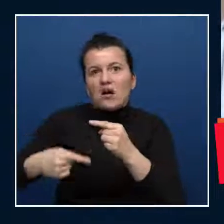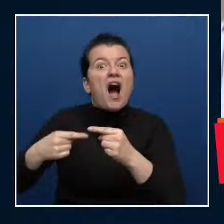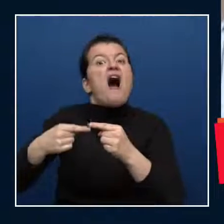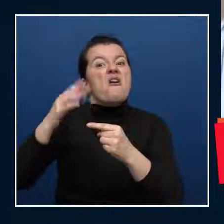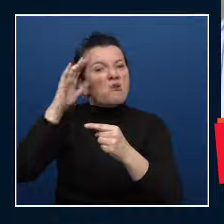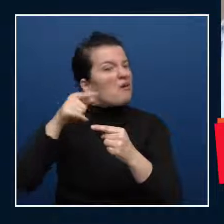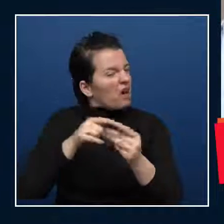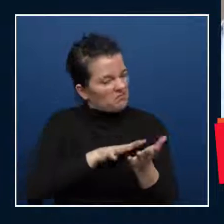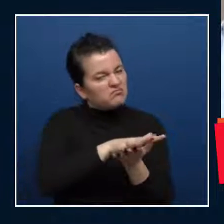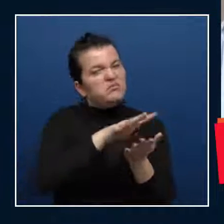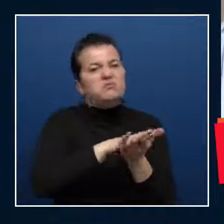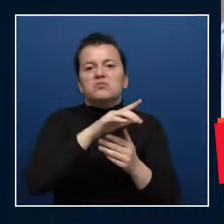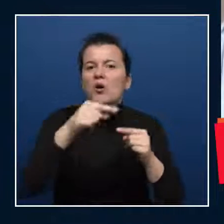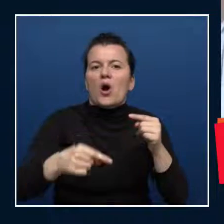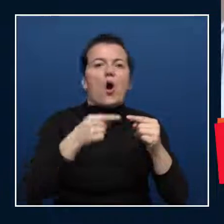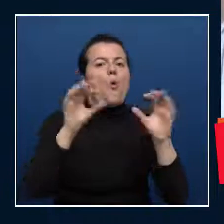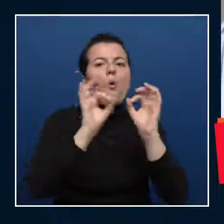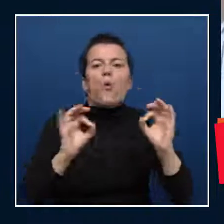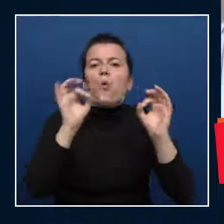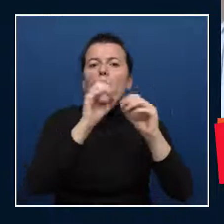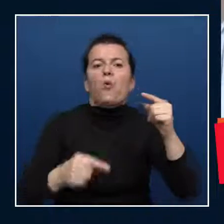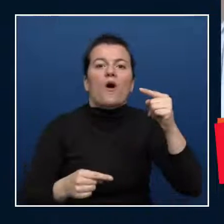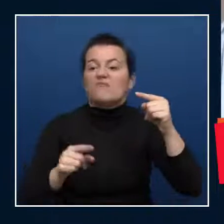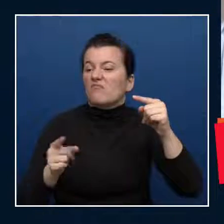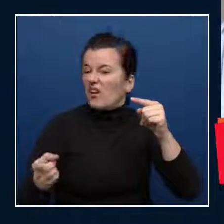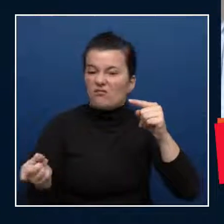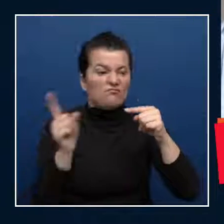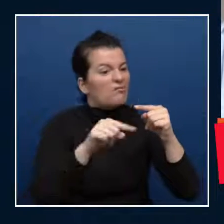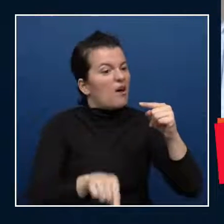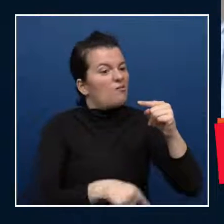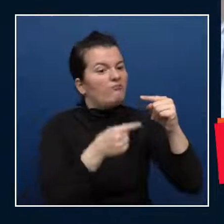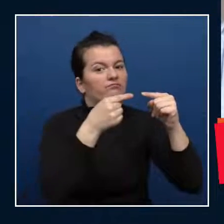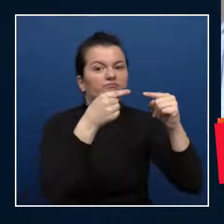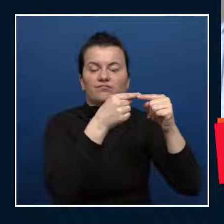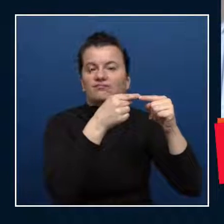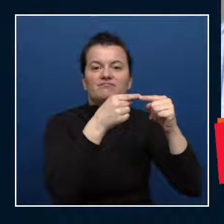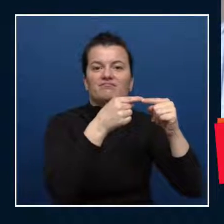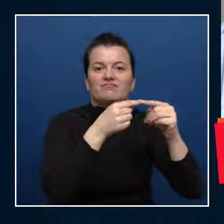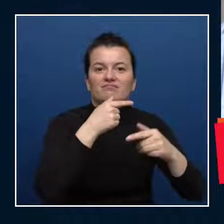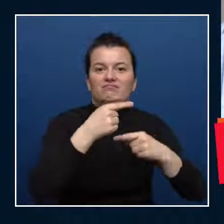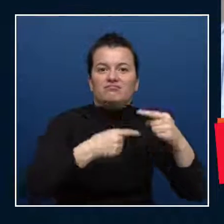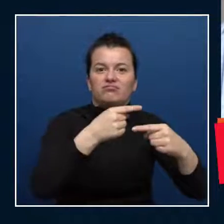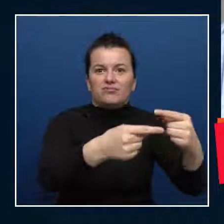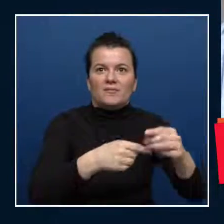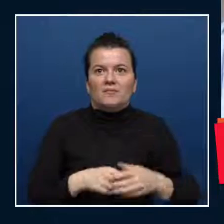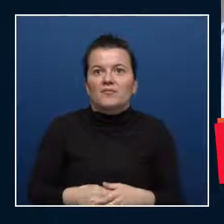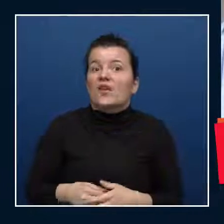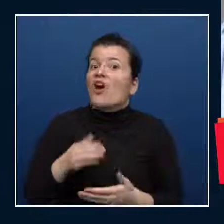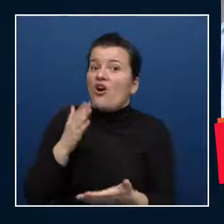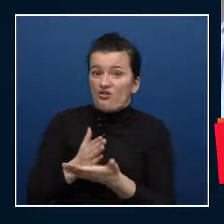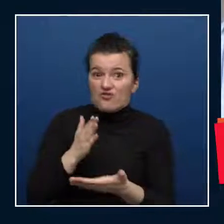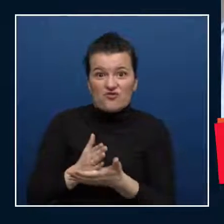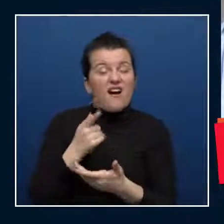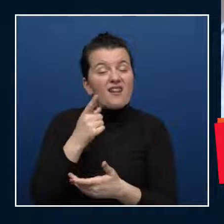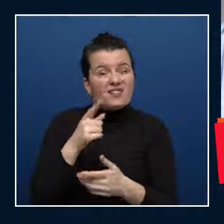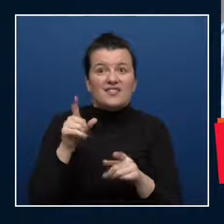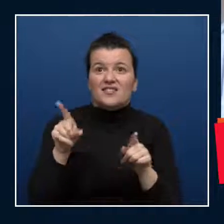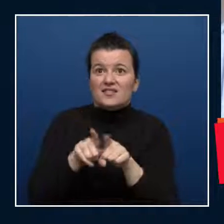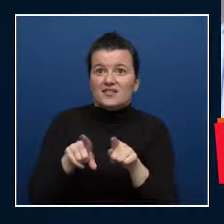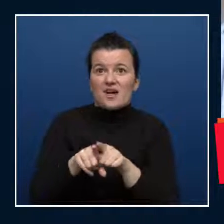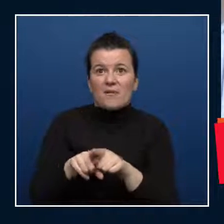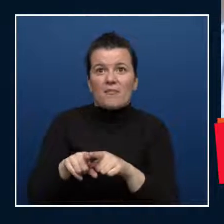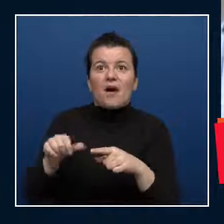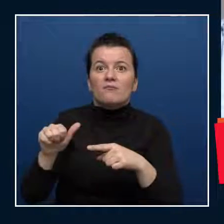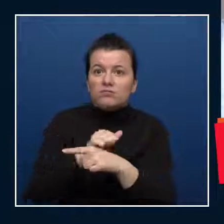downtime. Also helps trying to plan your maintenance during hours, potentially, rather than doing it at 2 a.m.